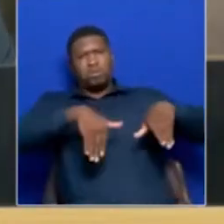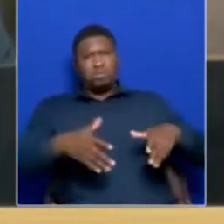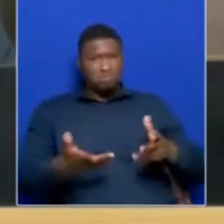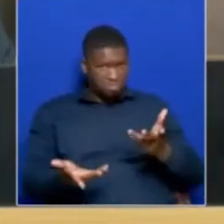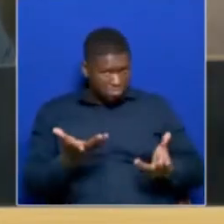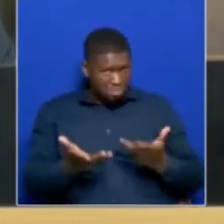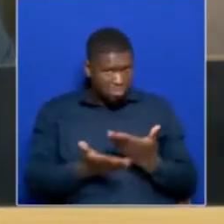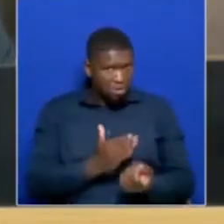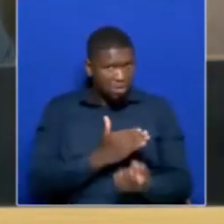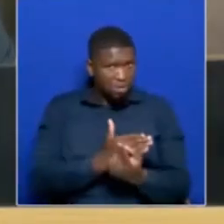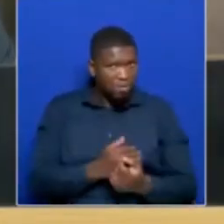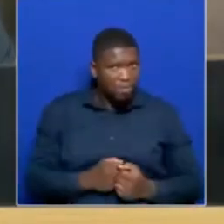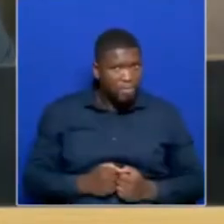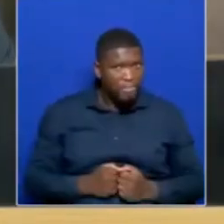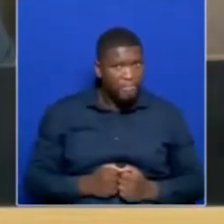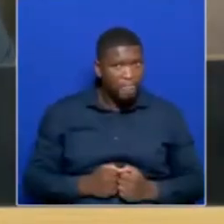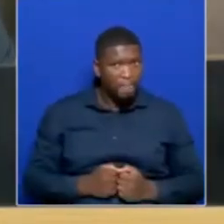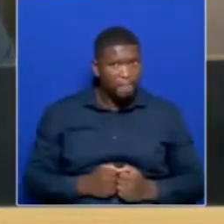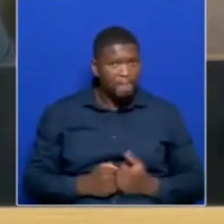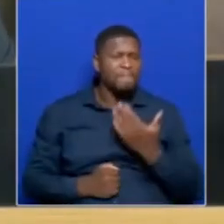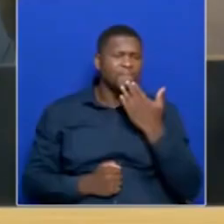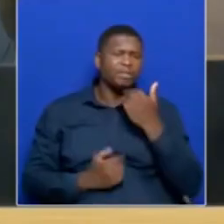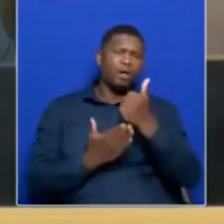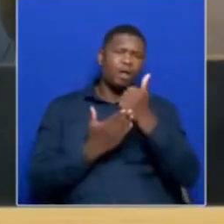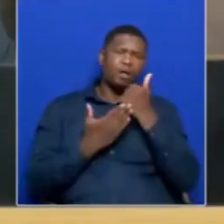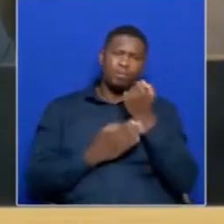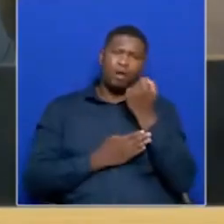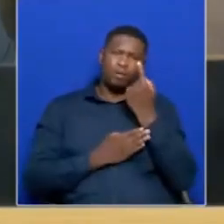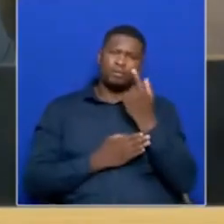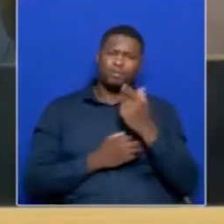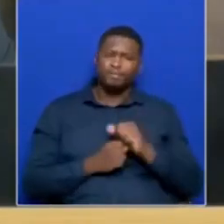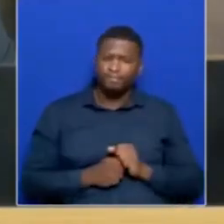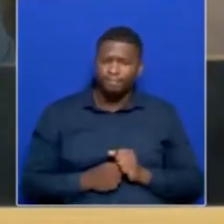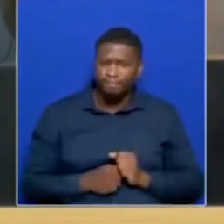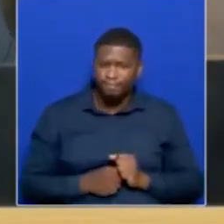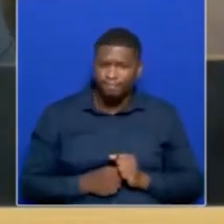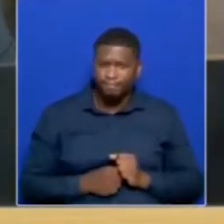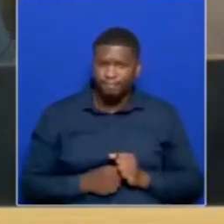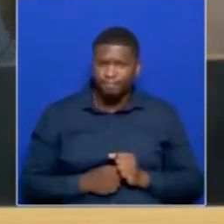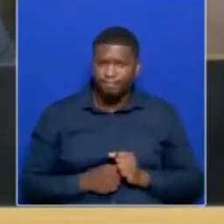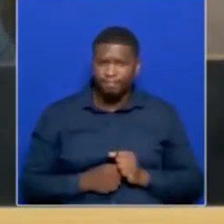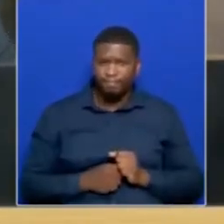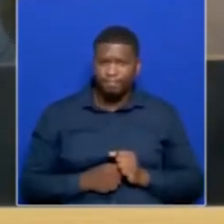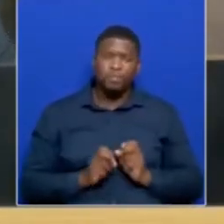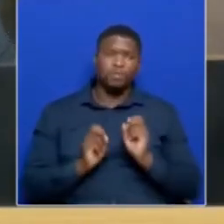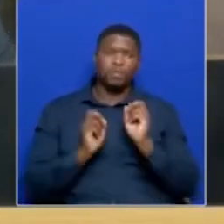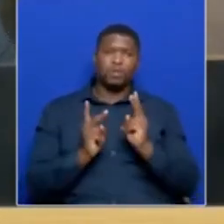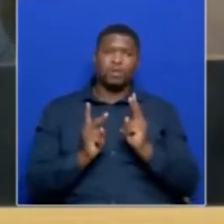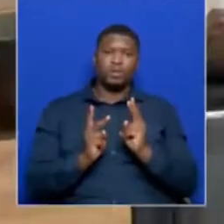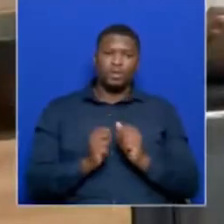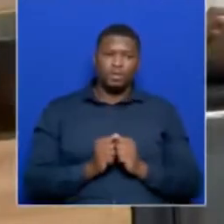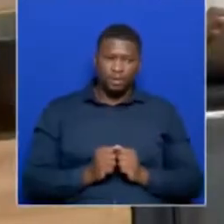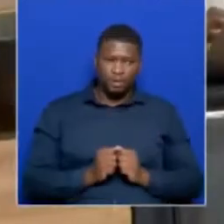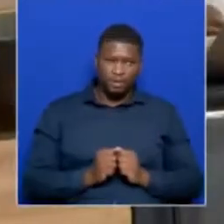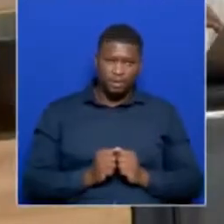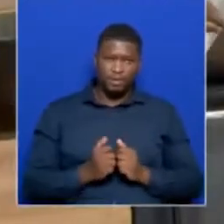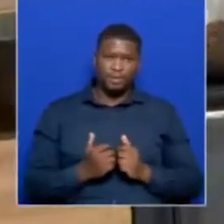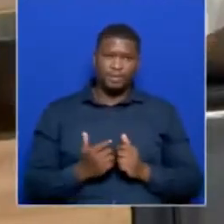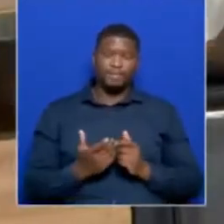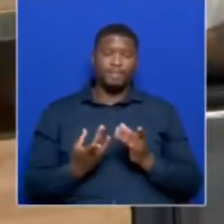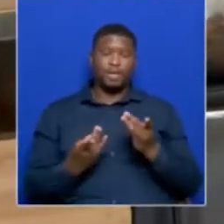Please make Chair, me understand. I I don't got the- understand. Okay. I got the information of the killing of Makaka